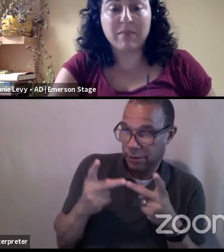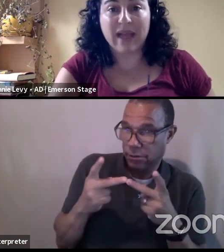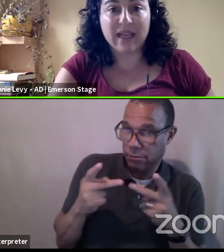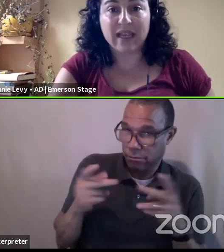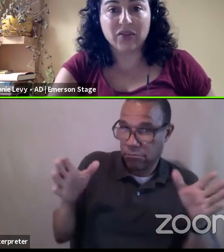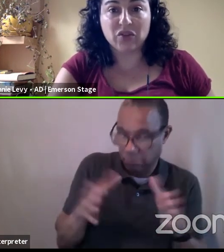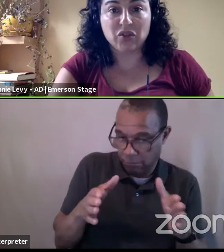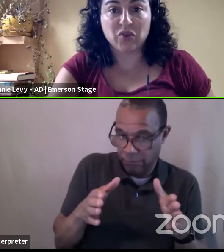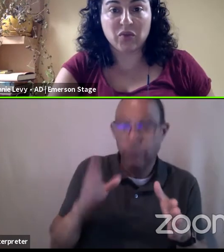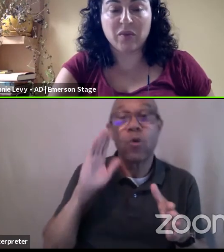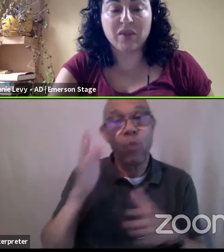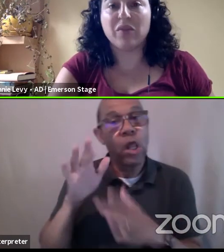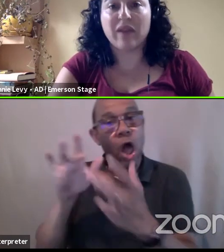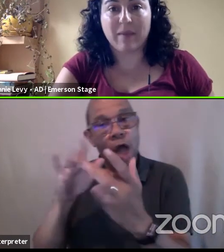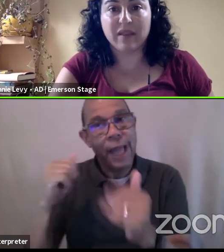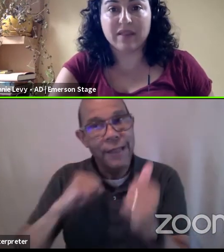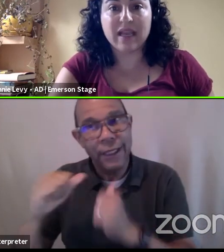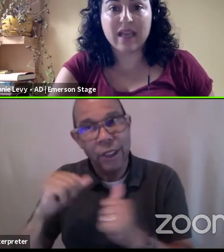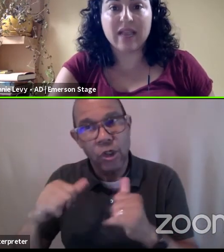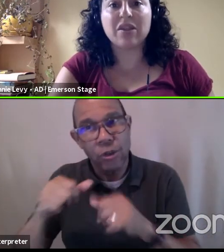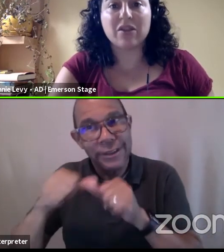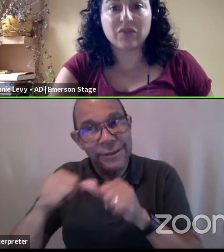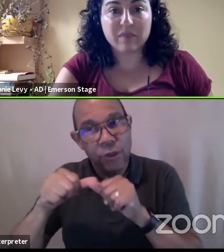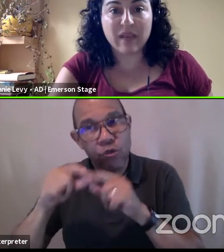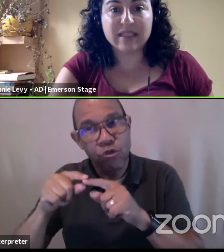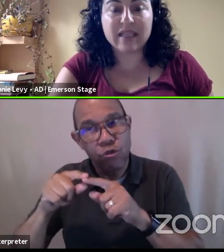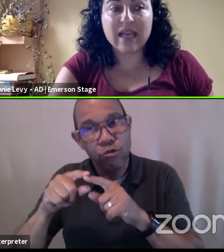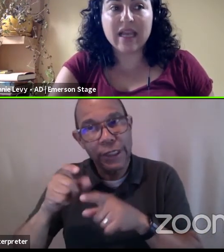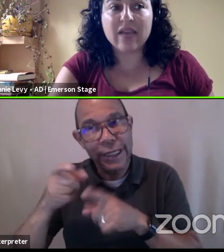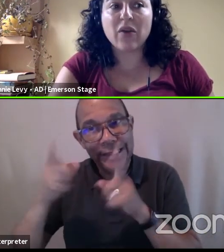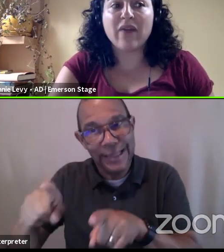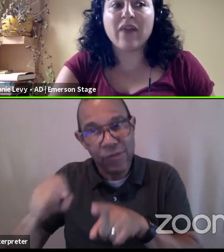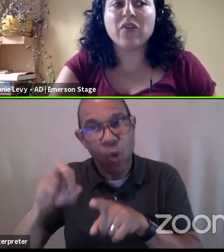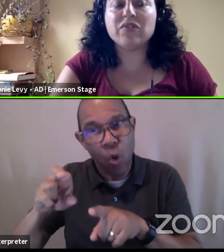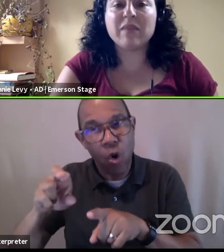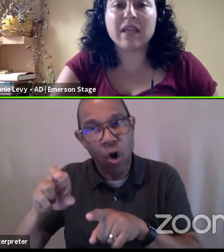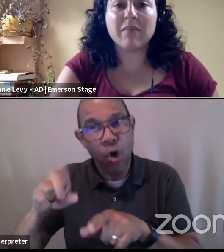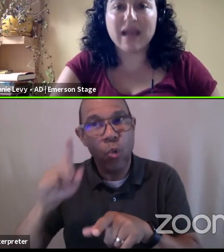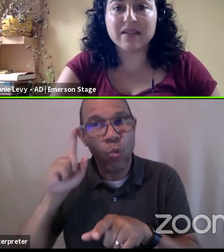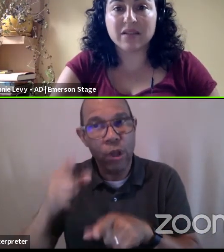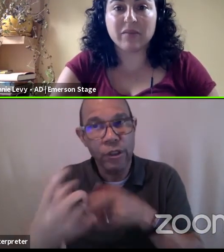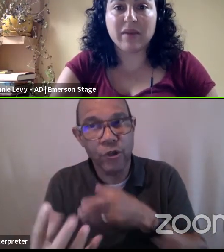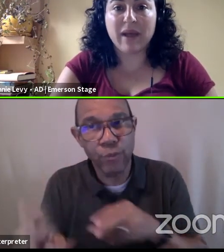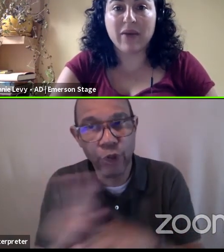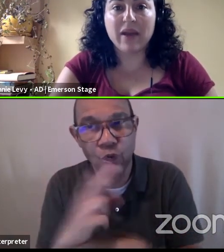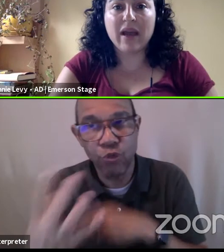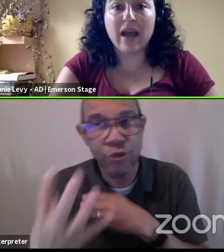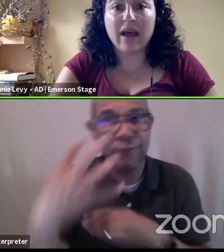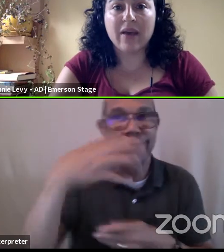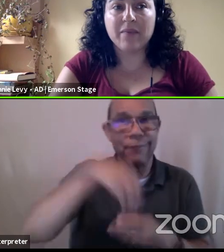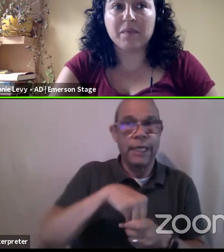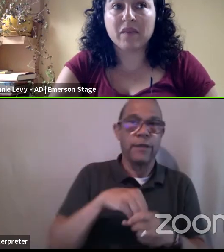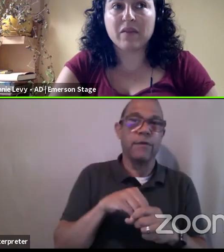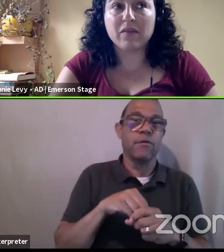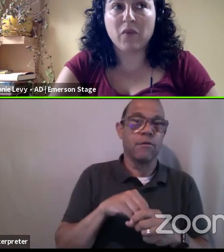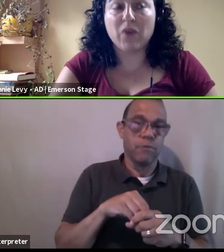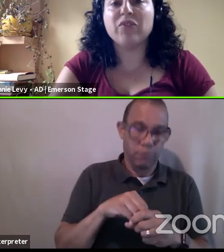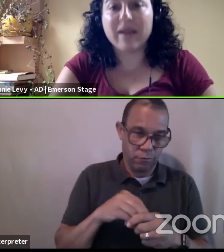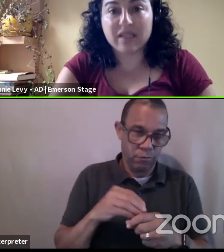folded back into theater that happens in a theater space? Igor, I've heard you speak in the past a little bit about, um,